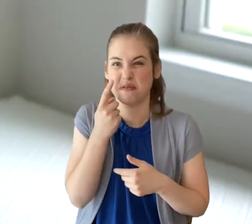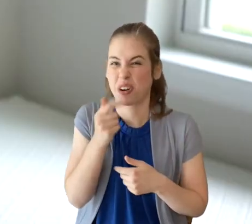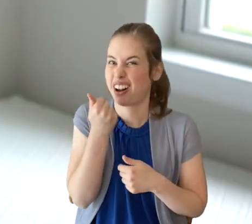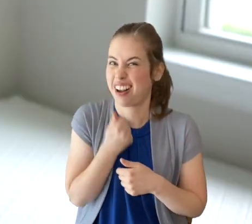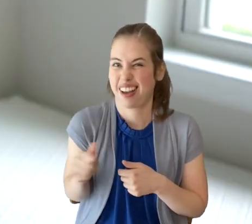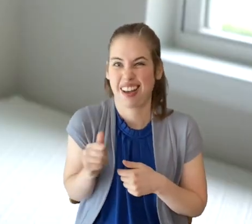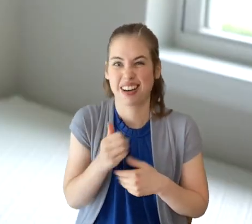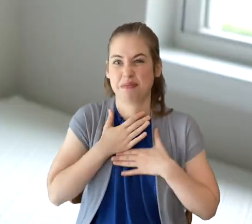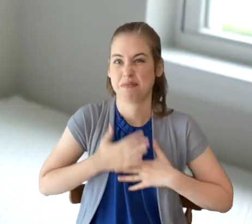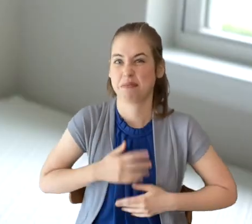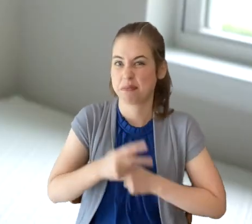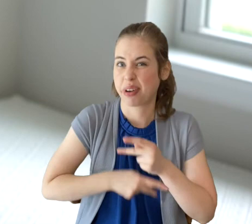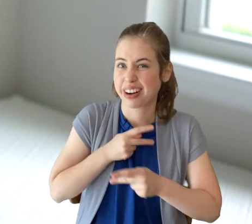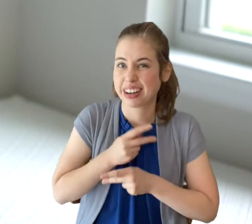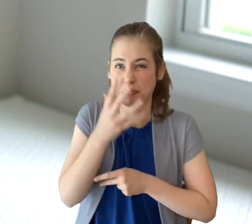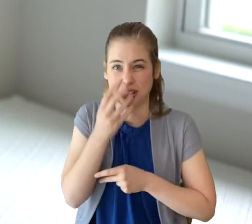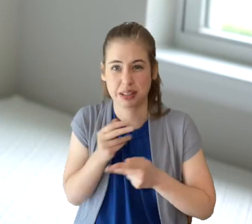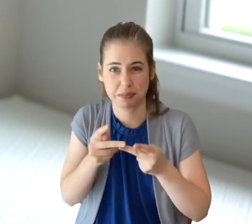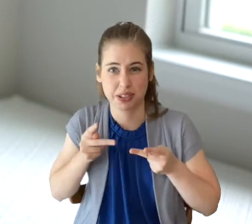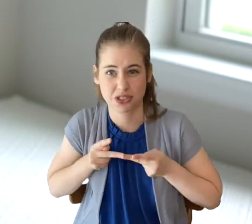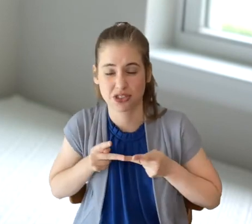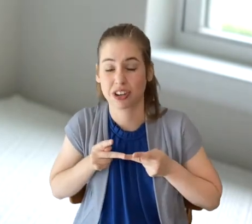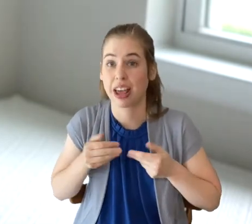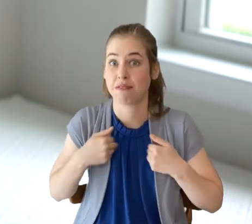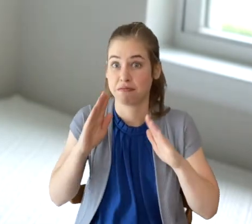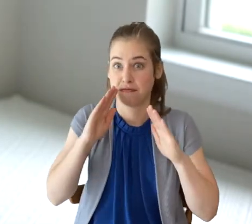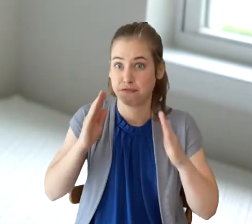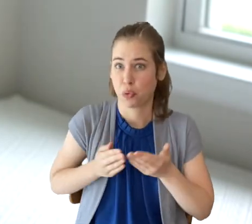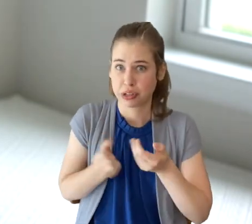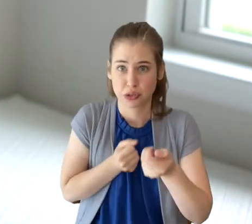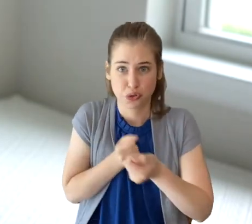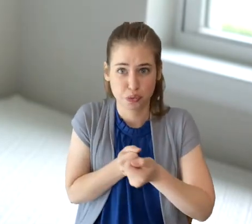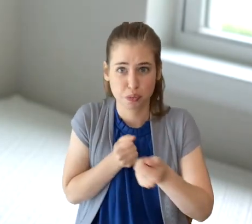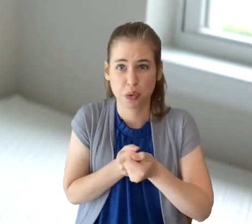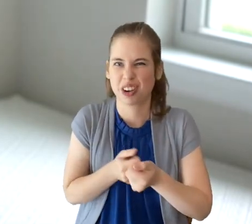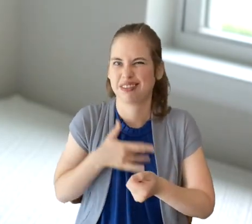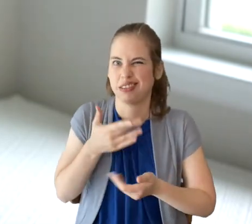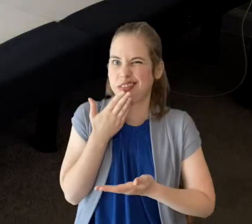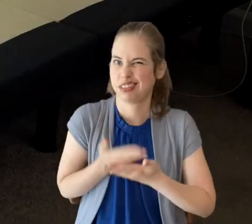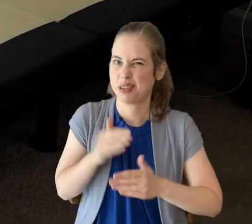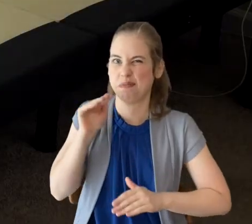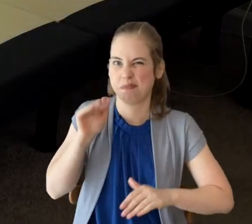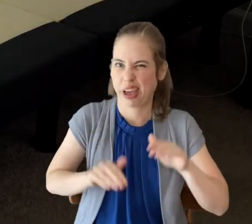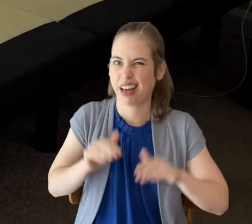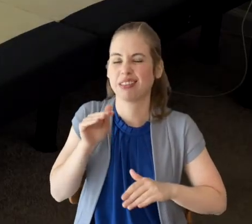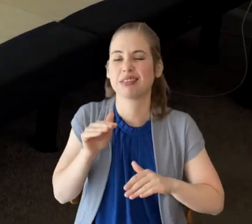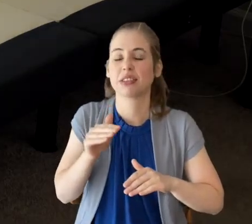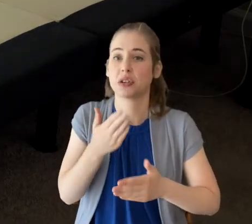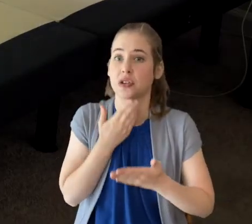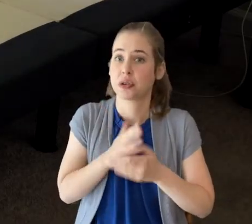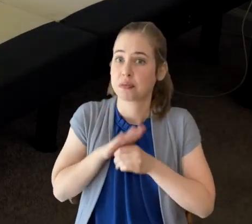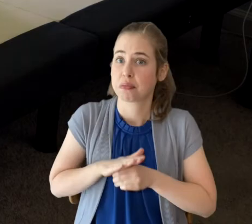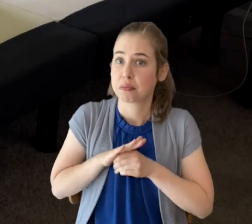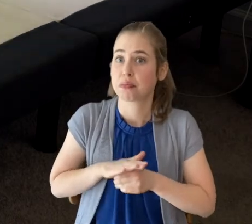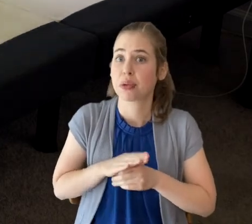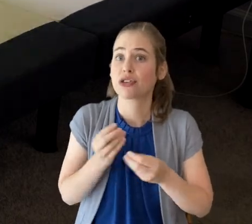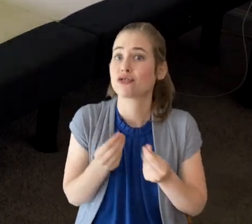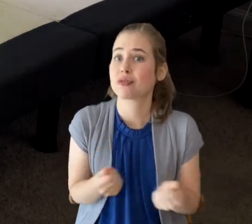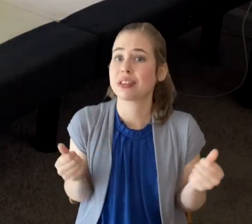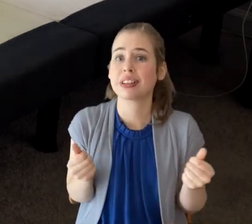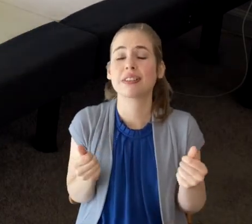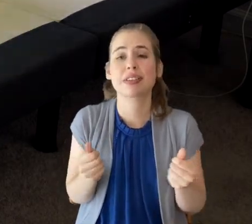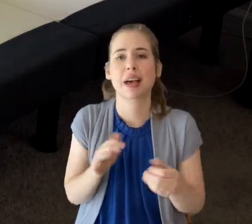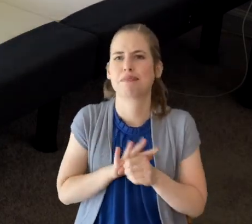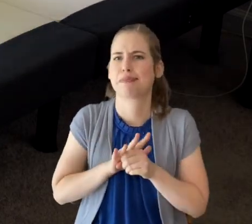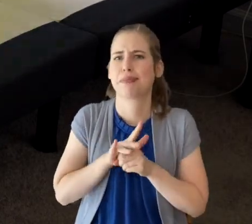Zoned progression gives the mattress a balanced feel, allowing excellent pressure relief and ample support. The Gravity Lux,